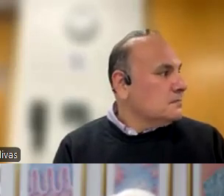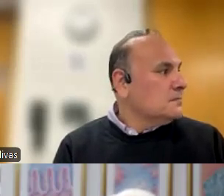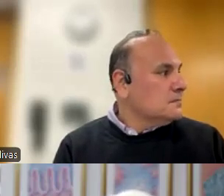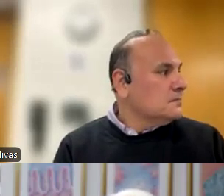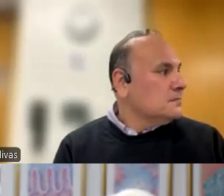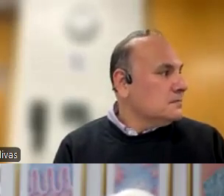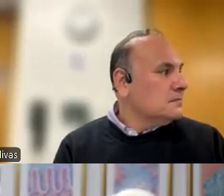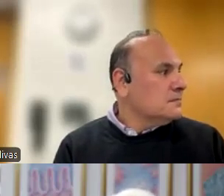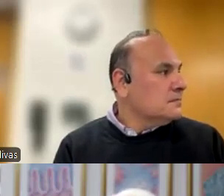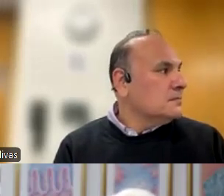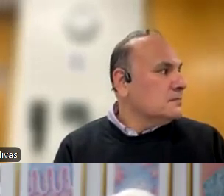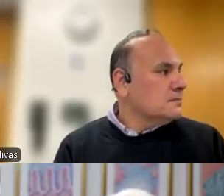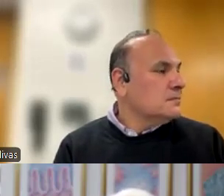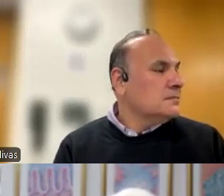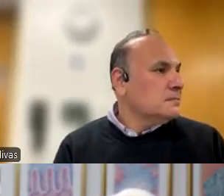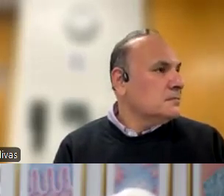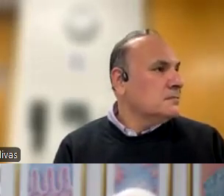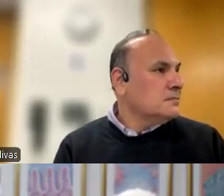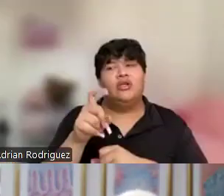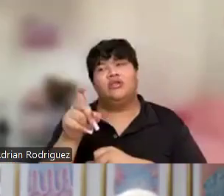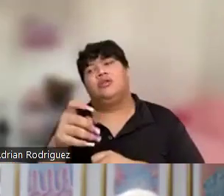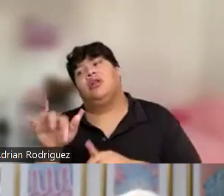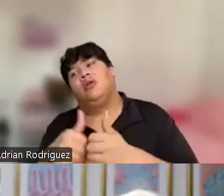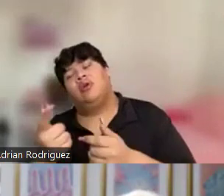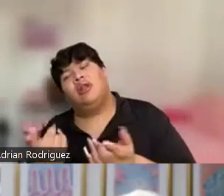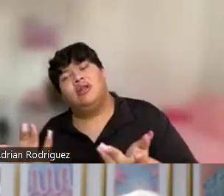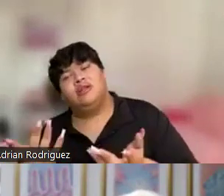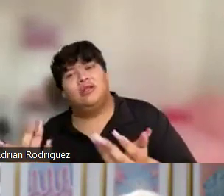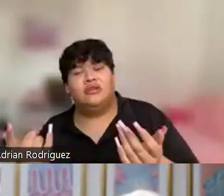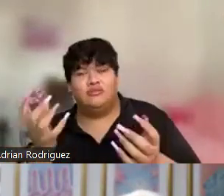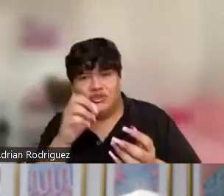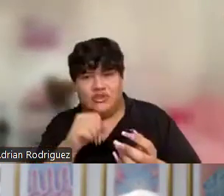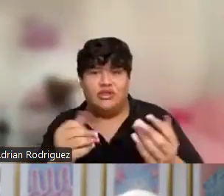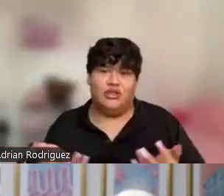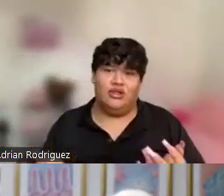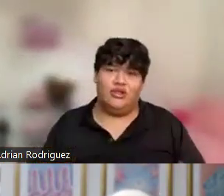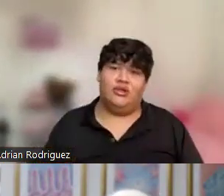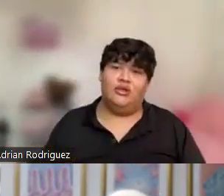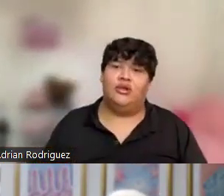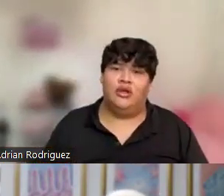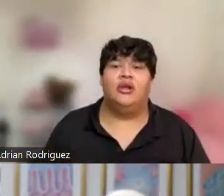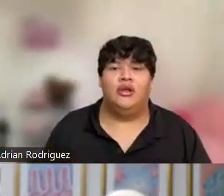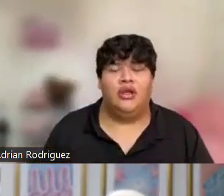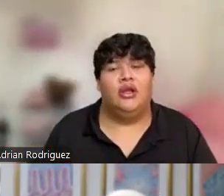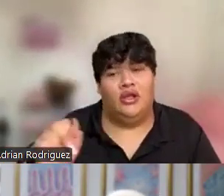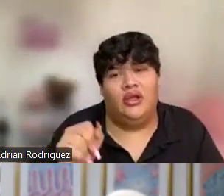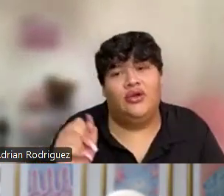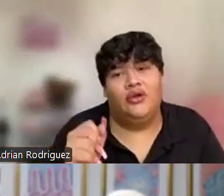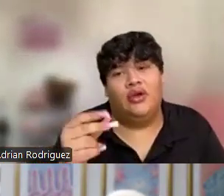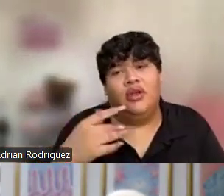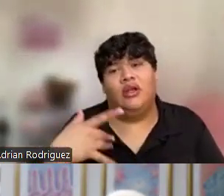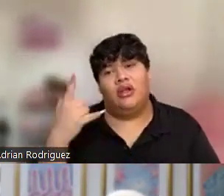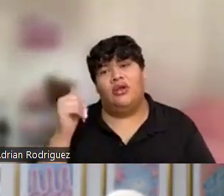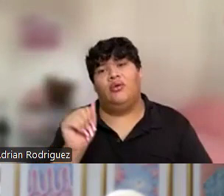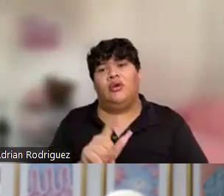framework, critically asking, what is it that's missing here? And I think there's some work in that, even